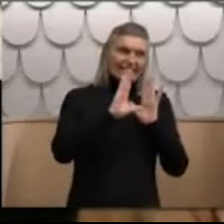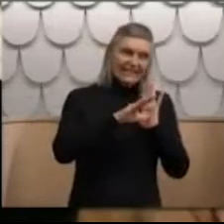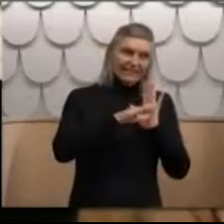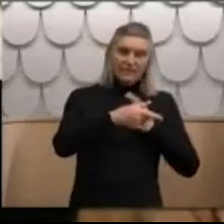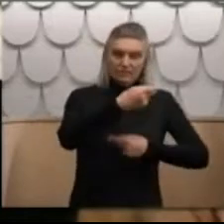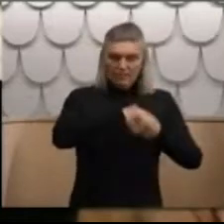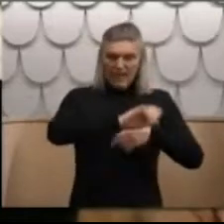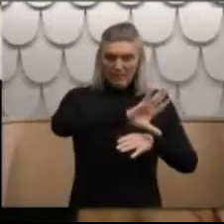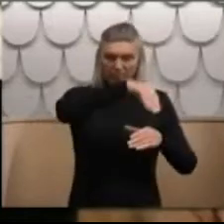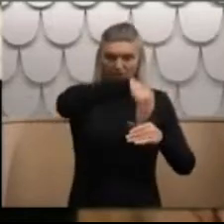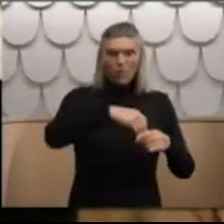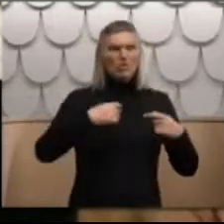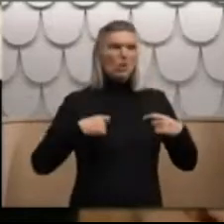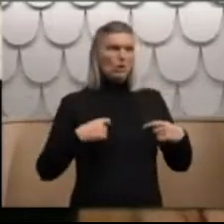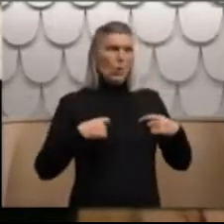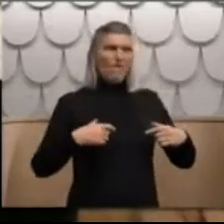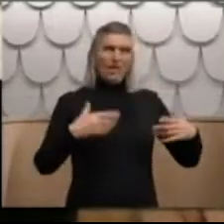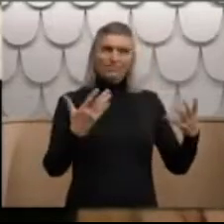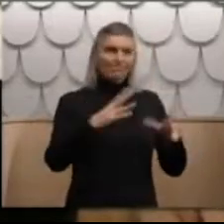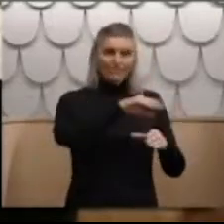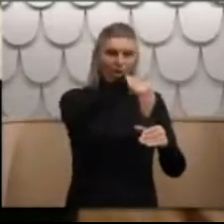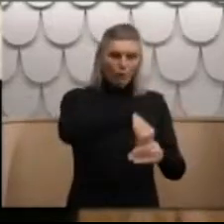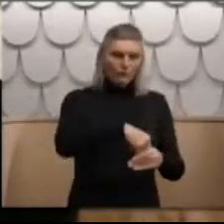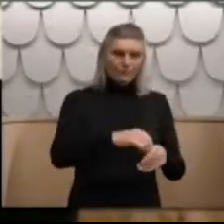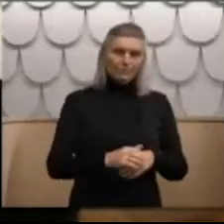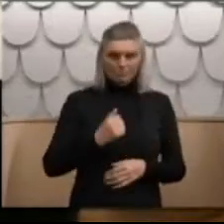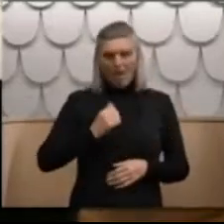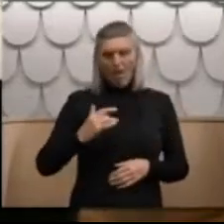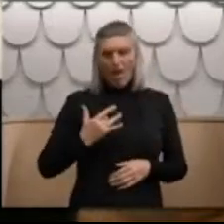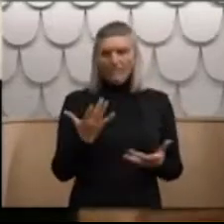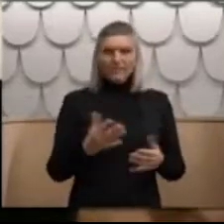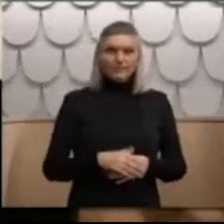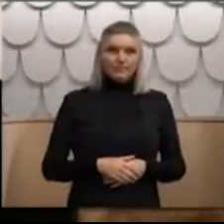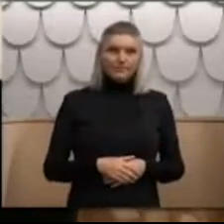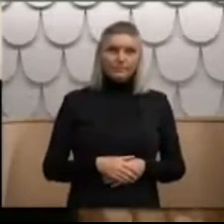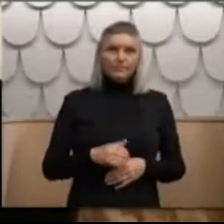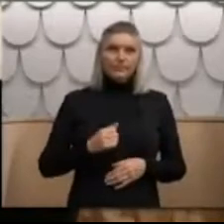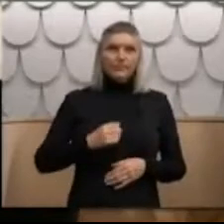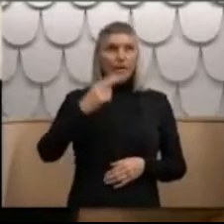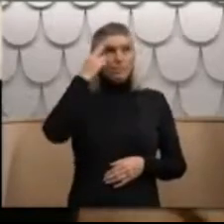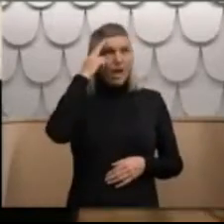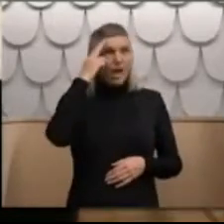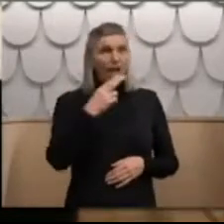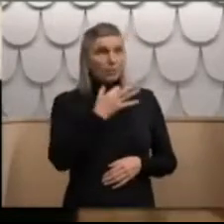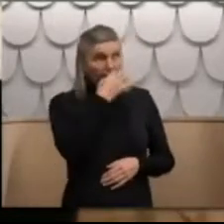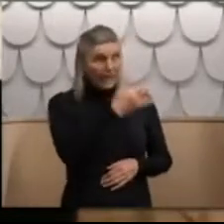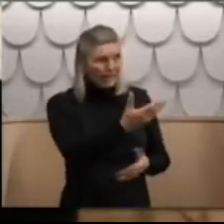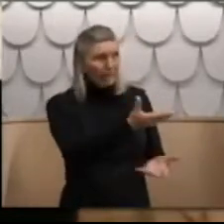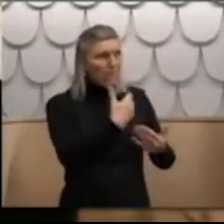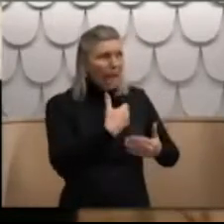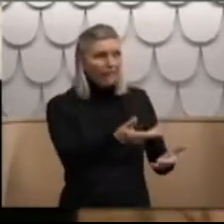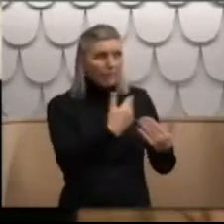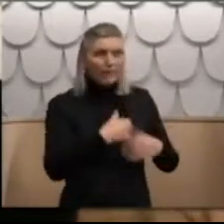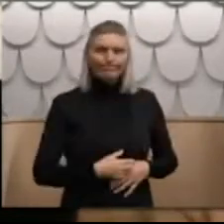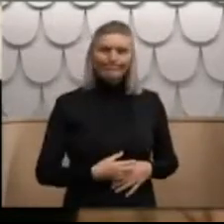or social welfare, they got involved and my nanny was asking for me, but Sips wouldn't let me